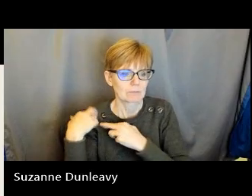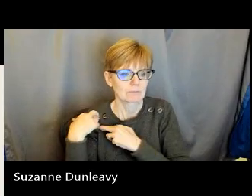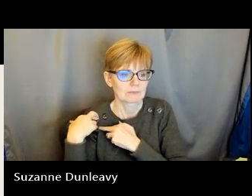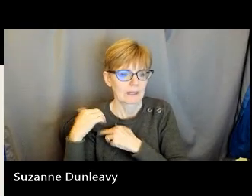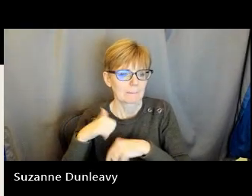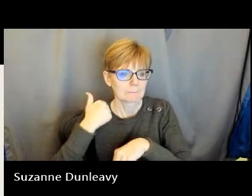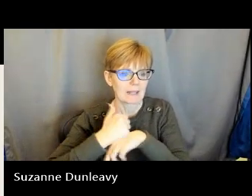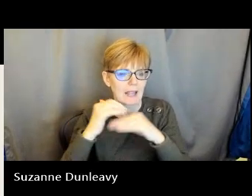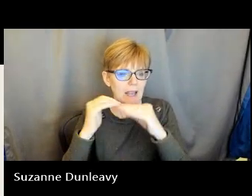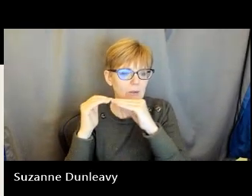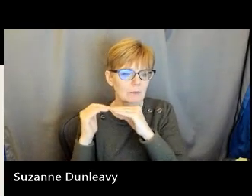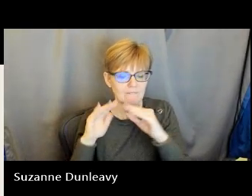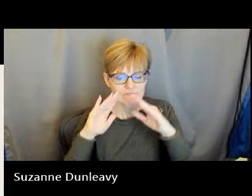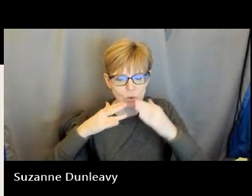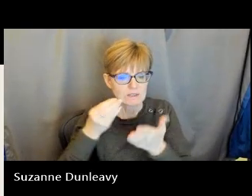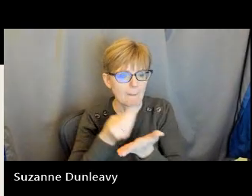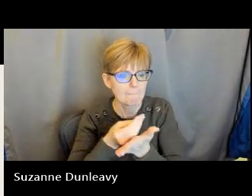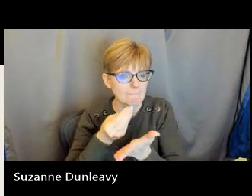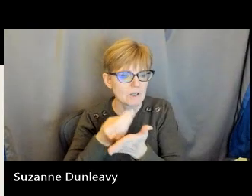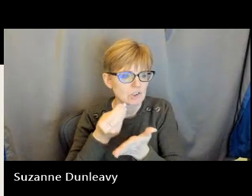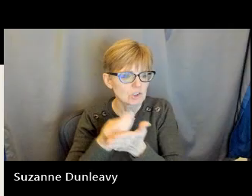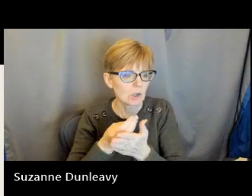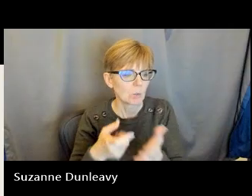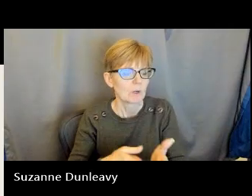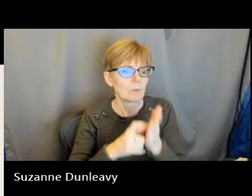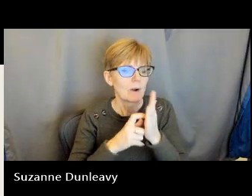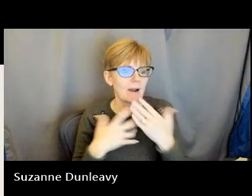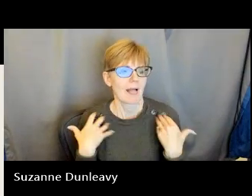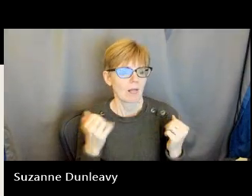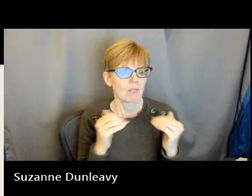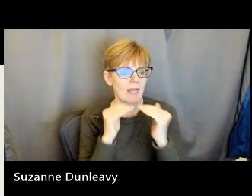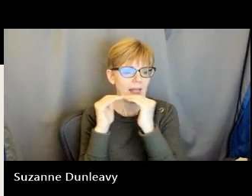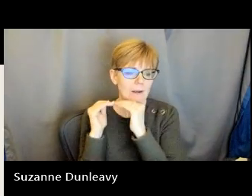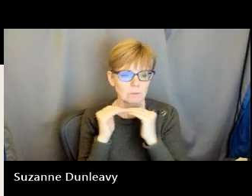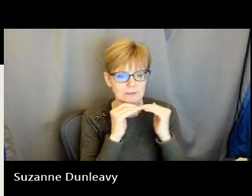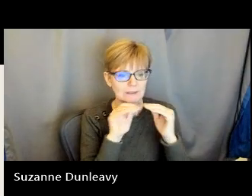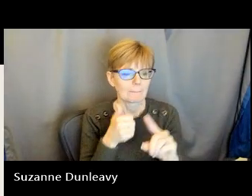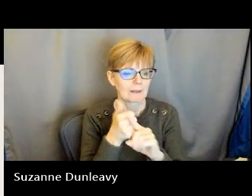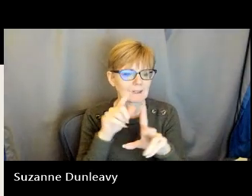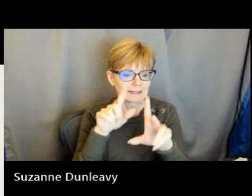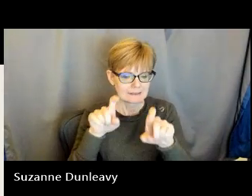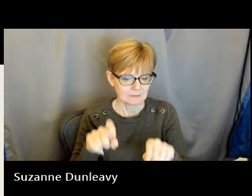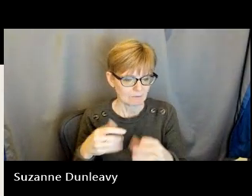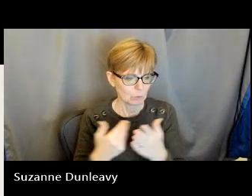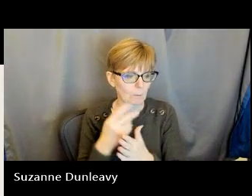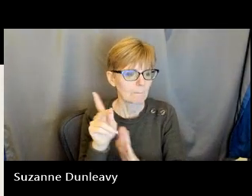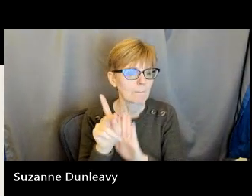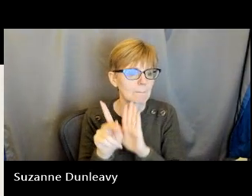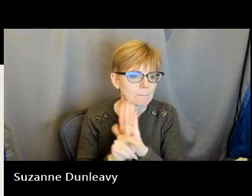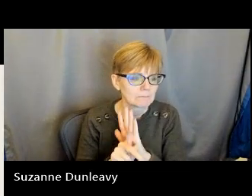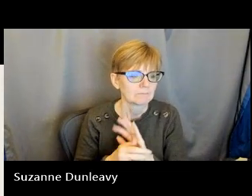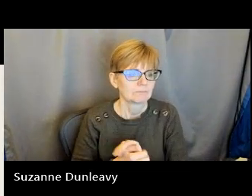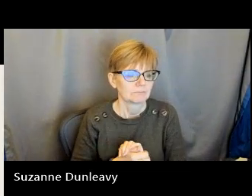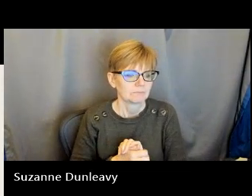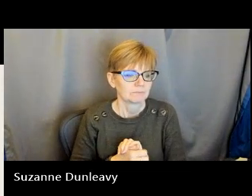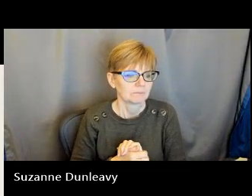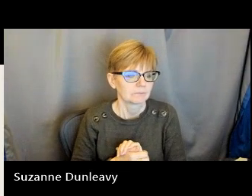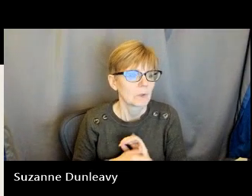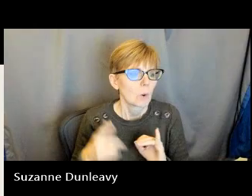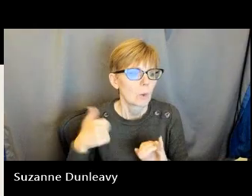necessary. And we have to foster cross-sector collaboration. Health equity cannot be solved by healthcare